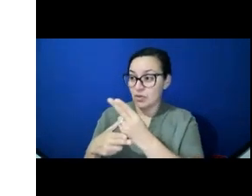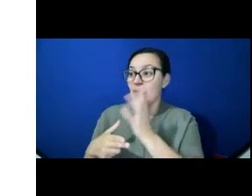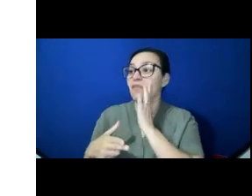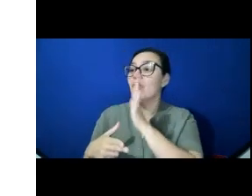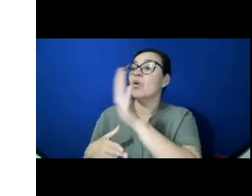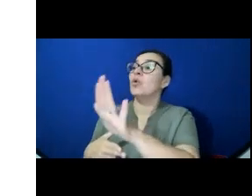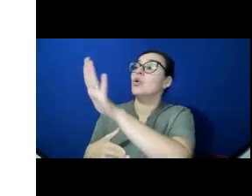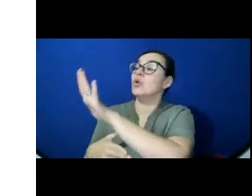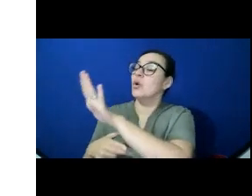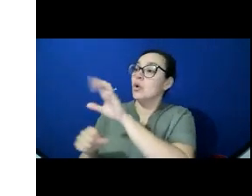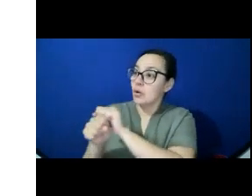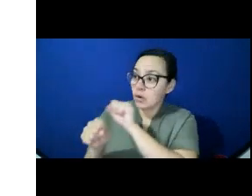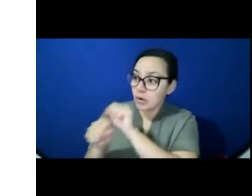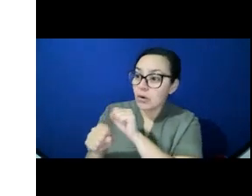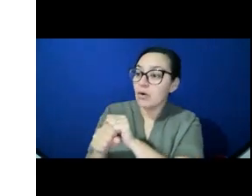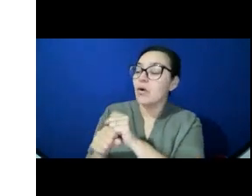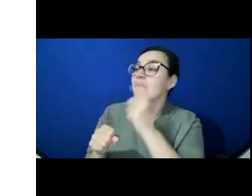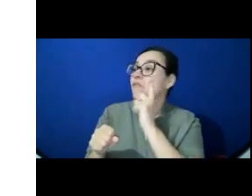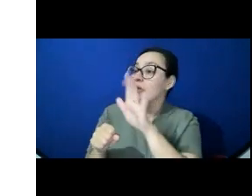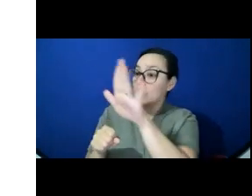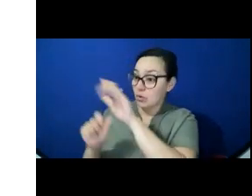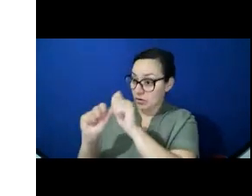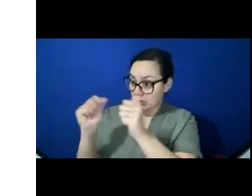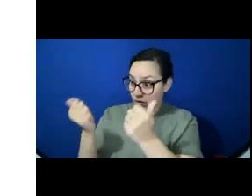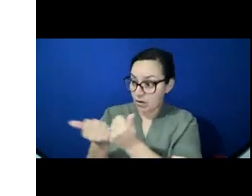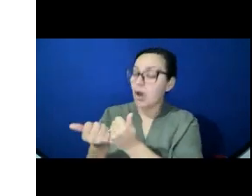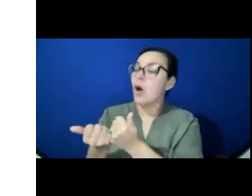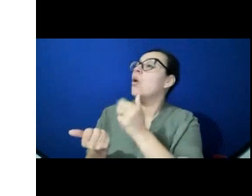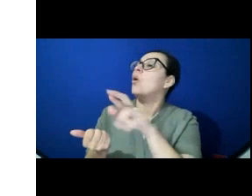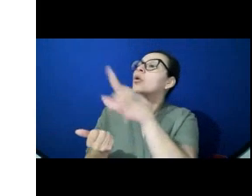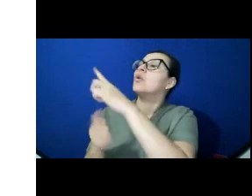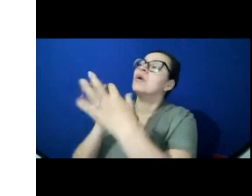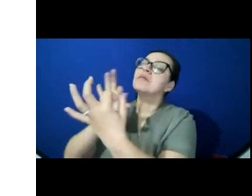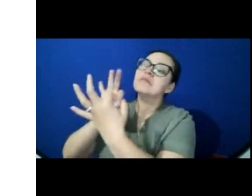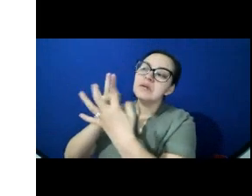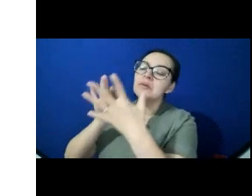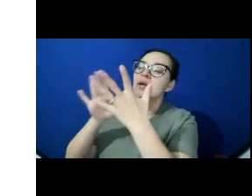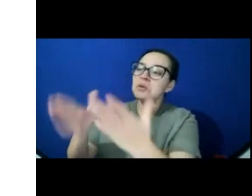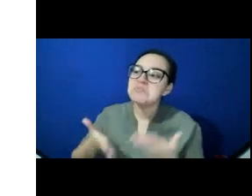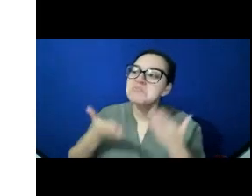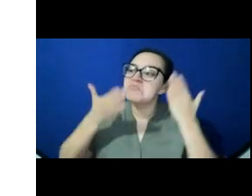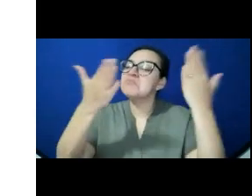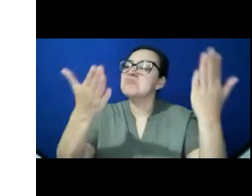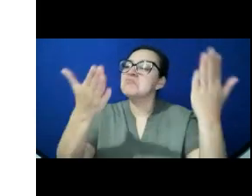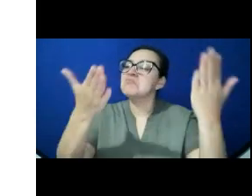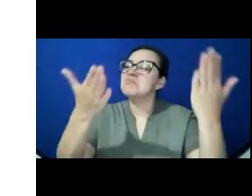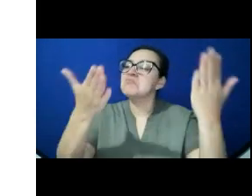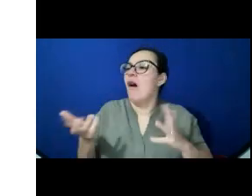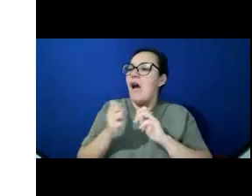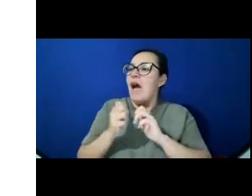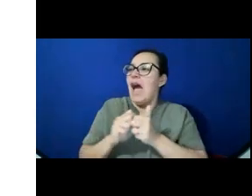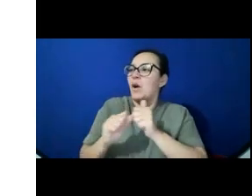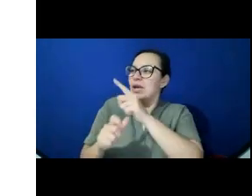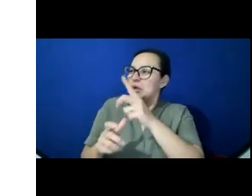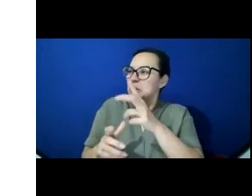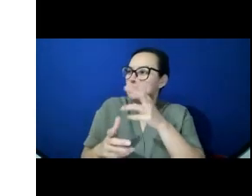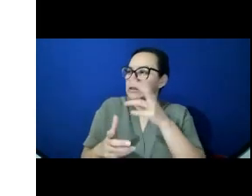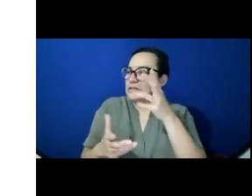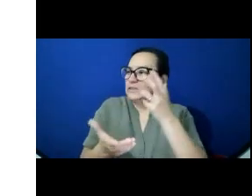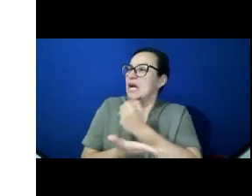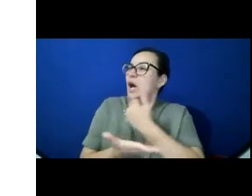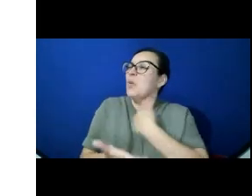agencies? trabajos, Can you see yourself using ¿qué it at recomendación work? ustedes darían What kind of para que recommendations would entonces you lo incorporen en offer su agencia? ¿Qué nos so that